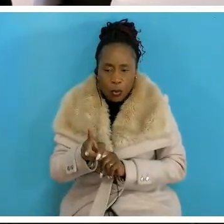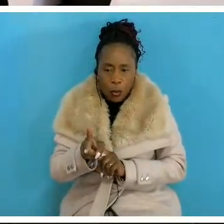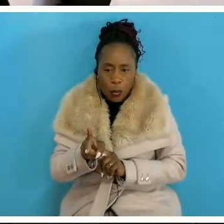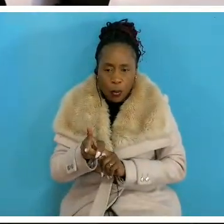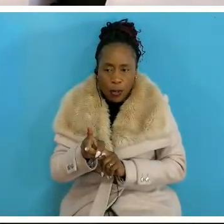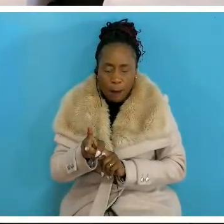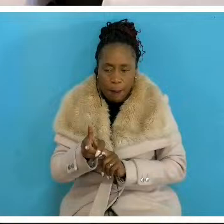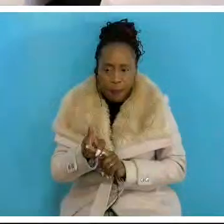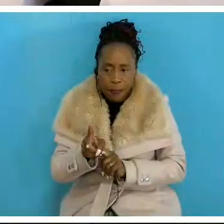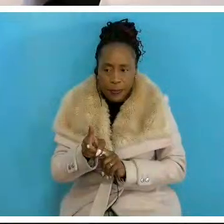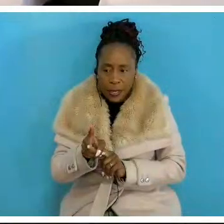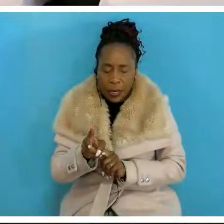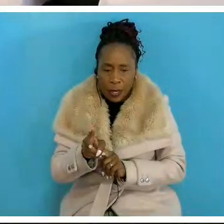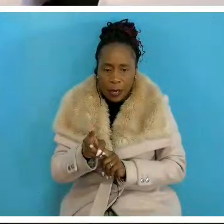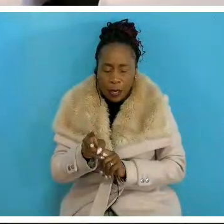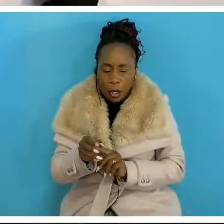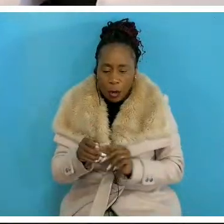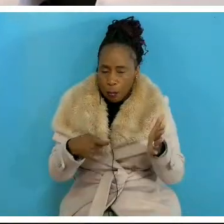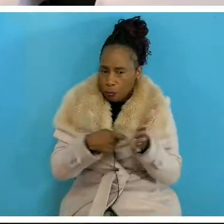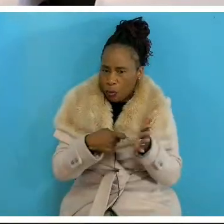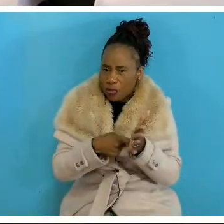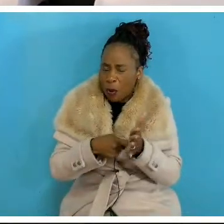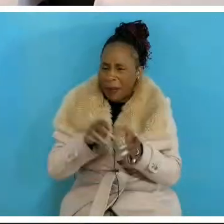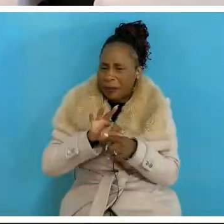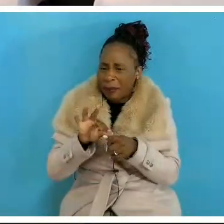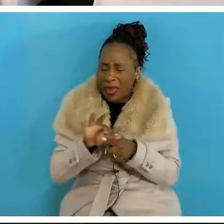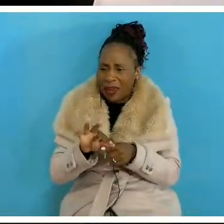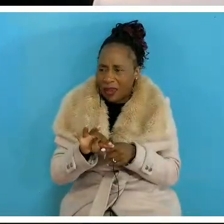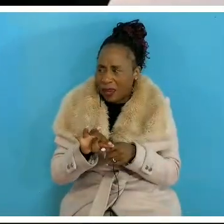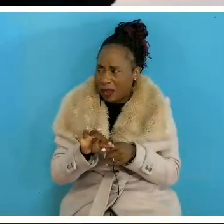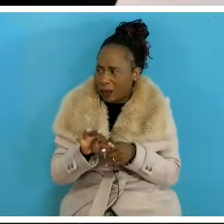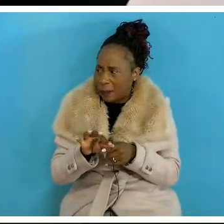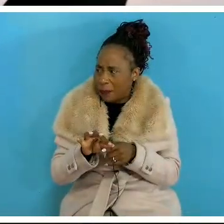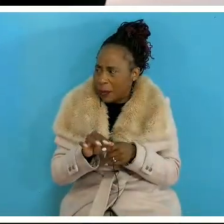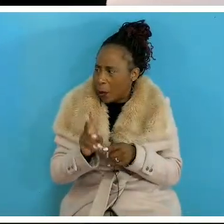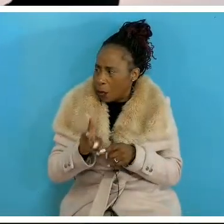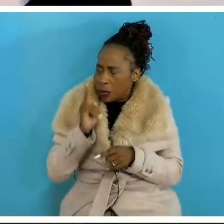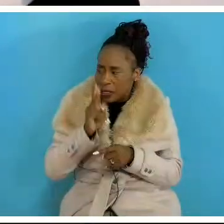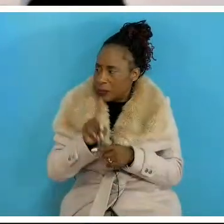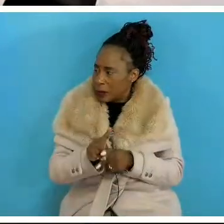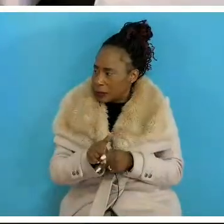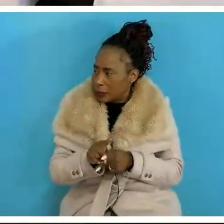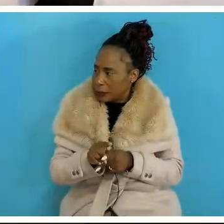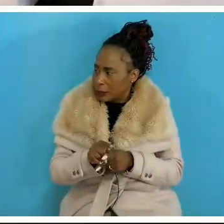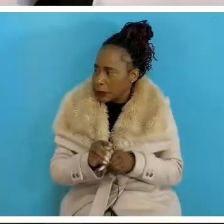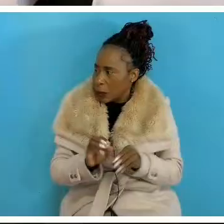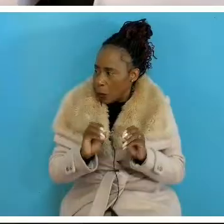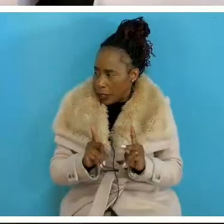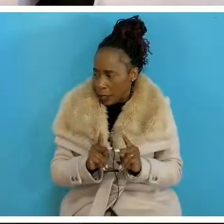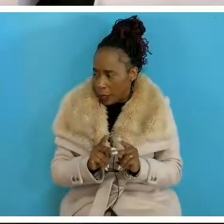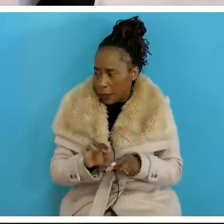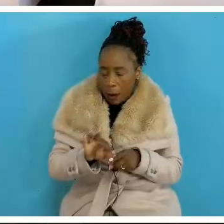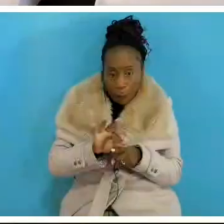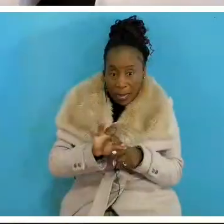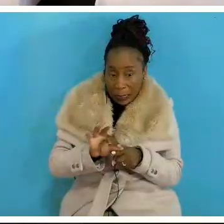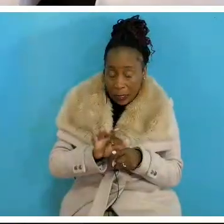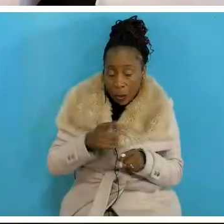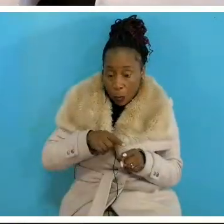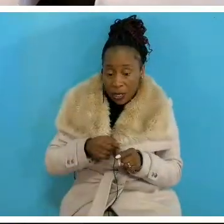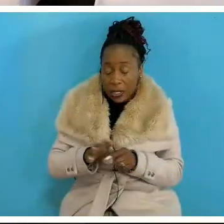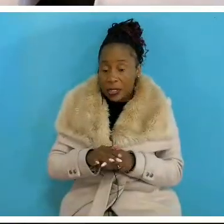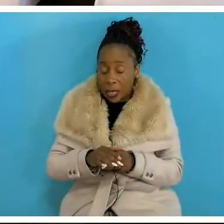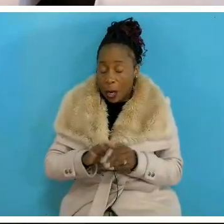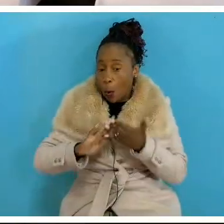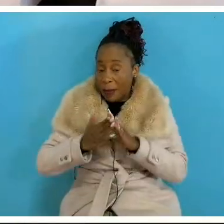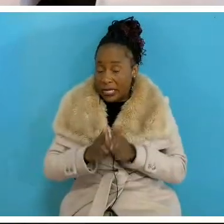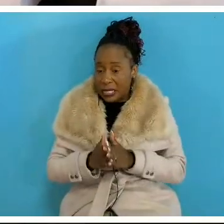our procurement plan. Do you get what I'm saying? So you also see that, okay, in terms of planning as the community, okay, but